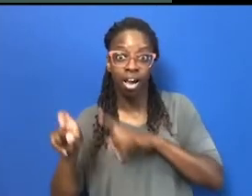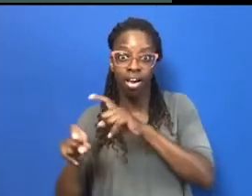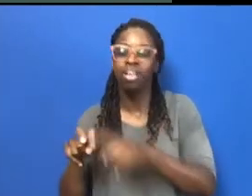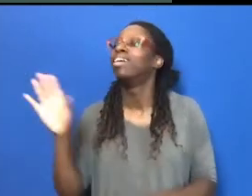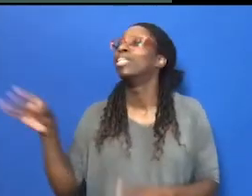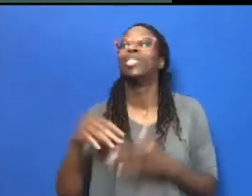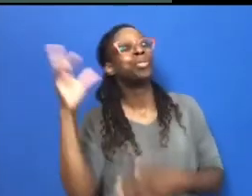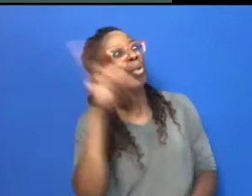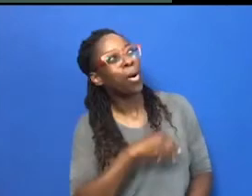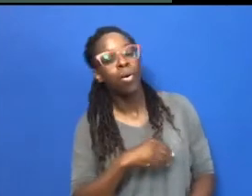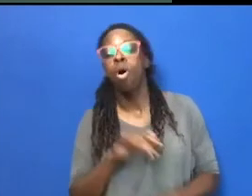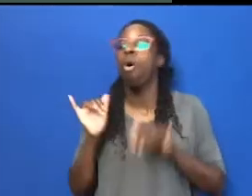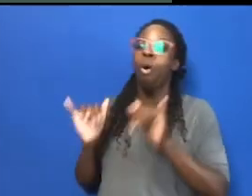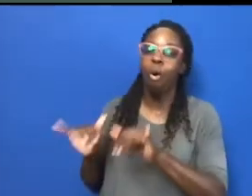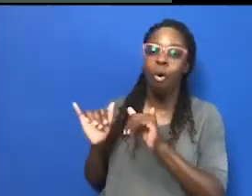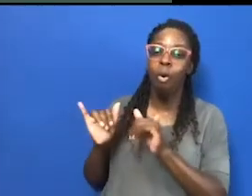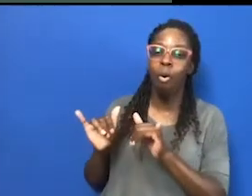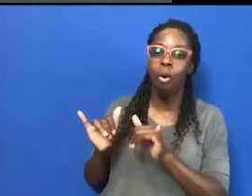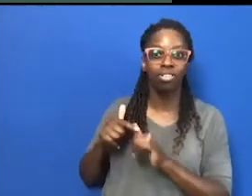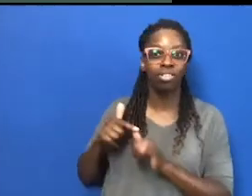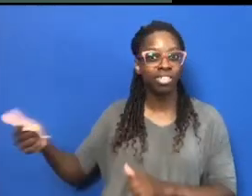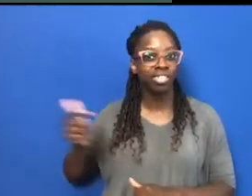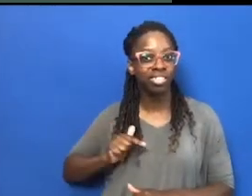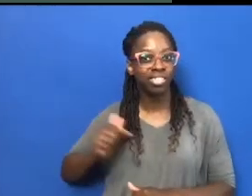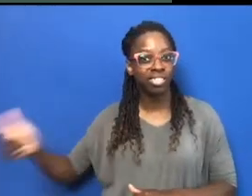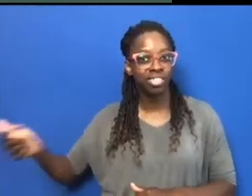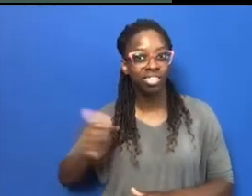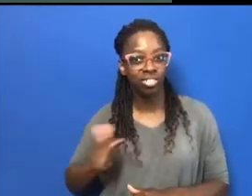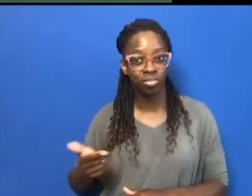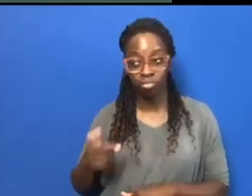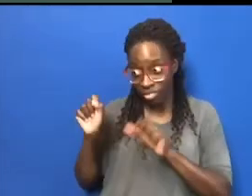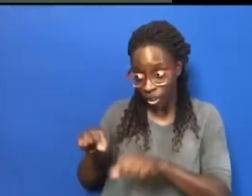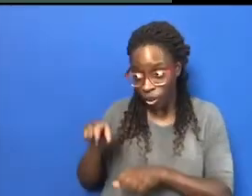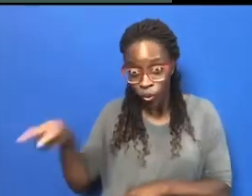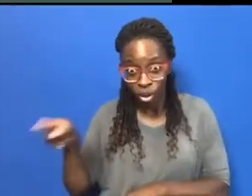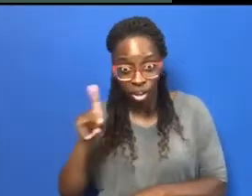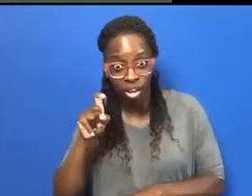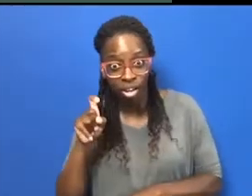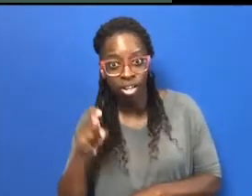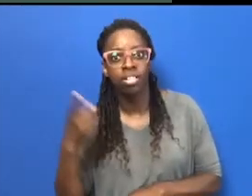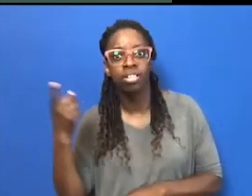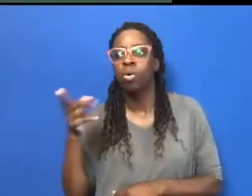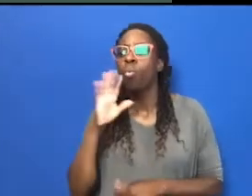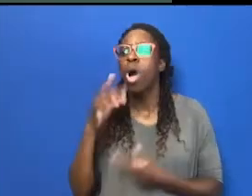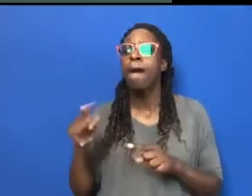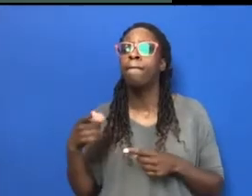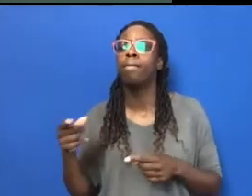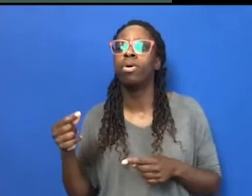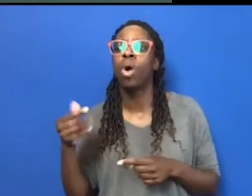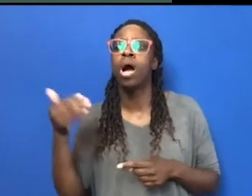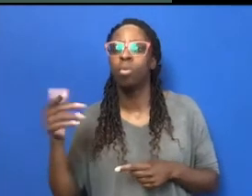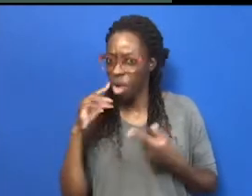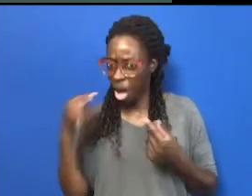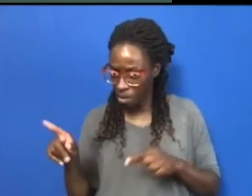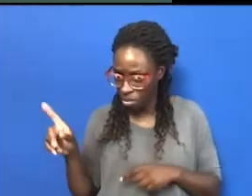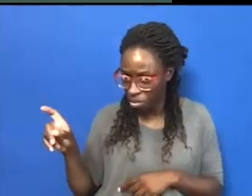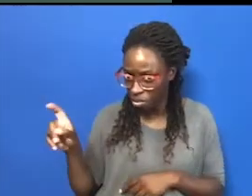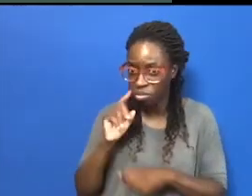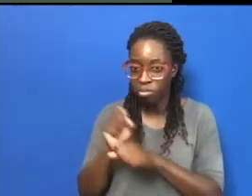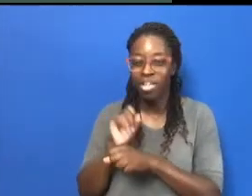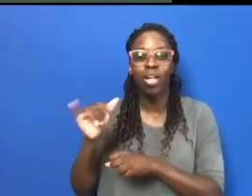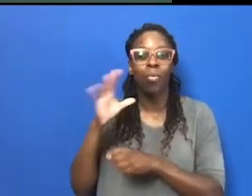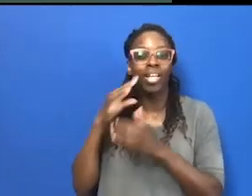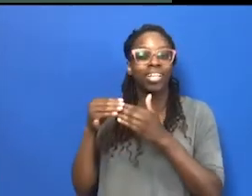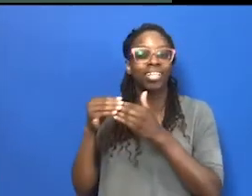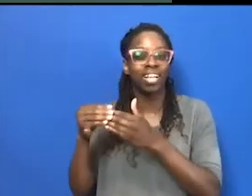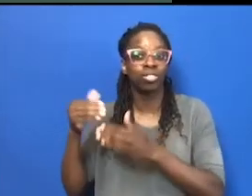Or can you, or what would happen if? So these are lots of questions. And one thing I want to say here,